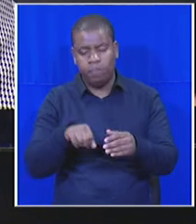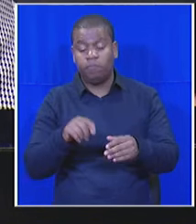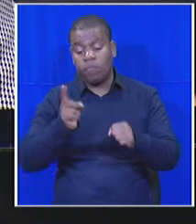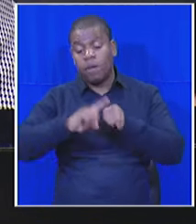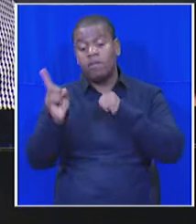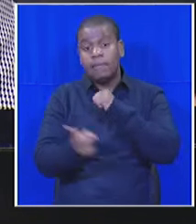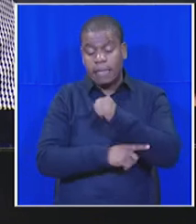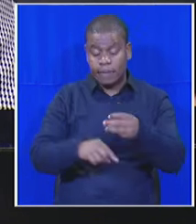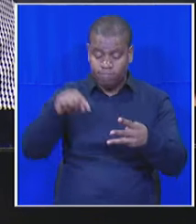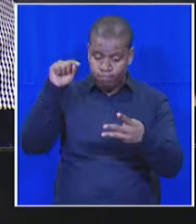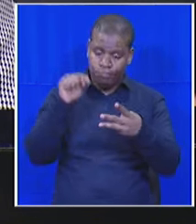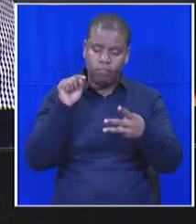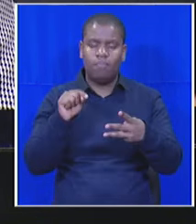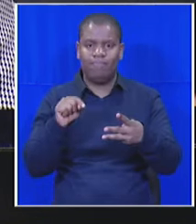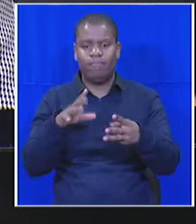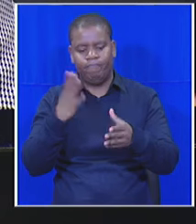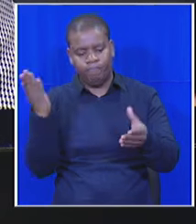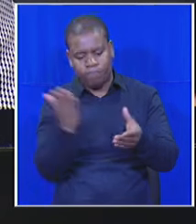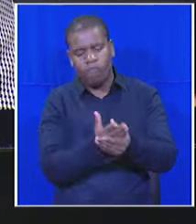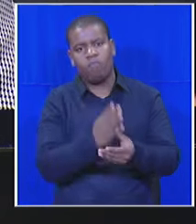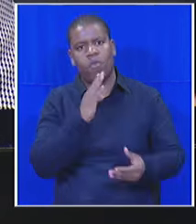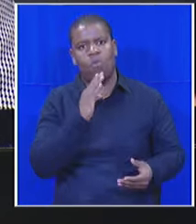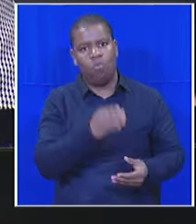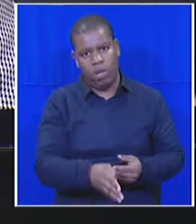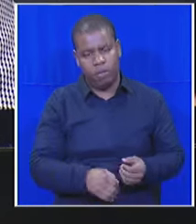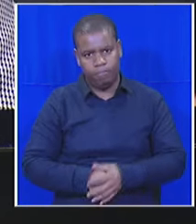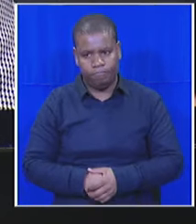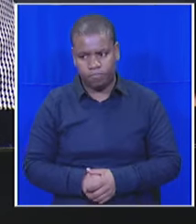button pressed will be recorded as the member's